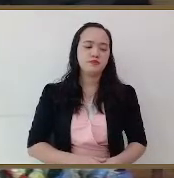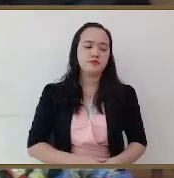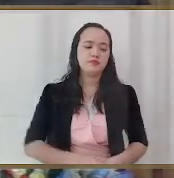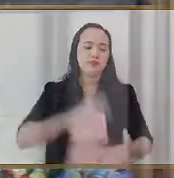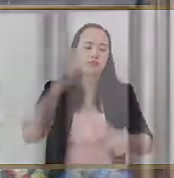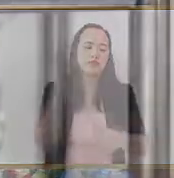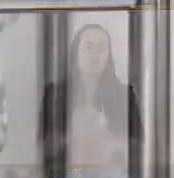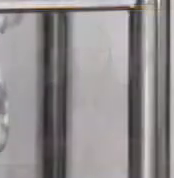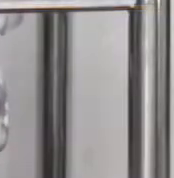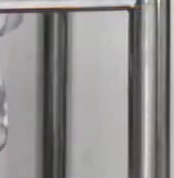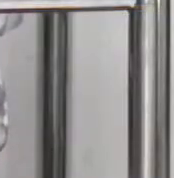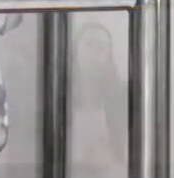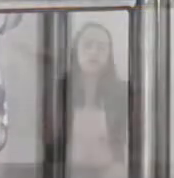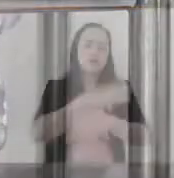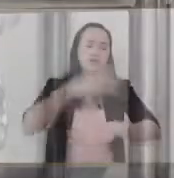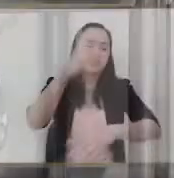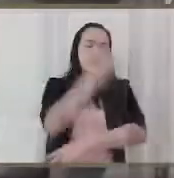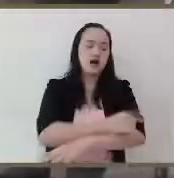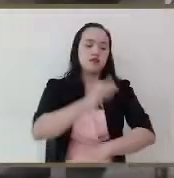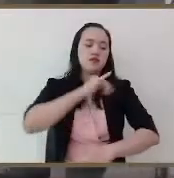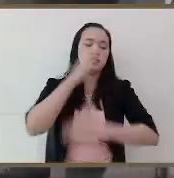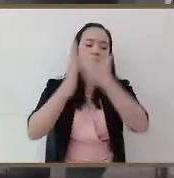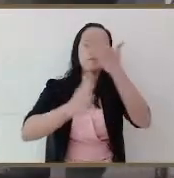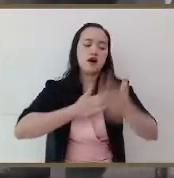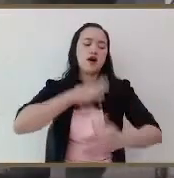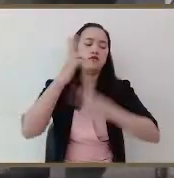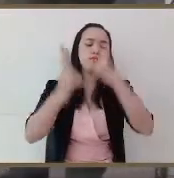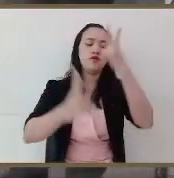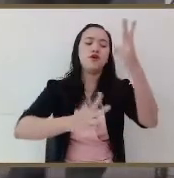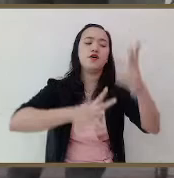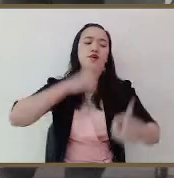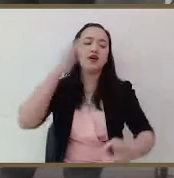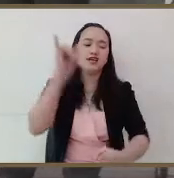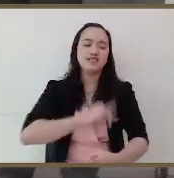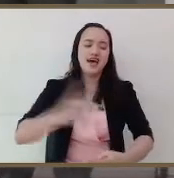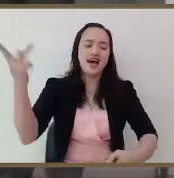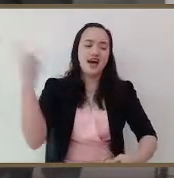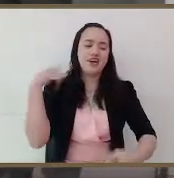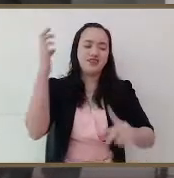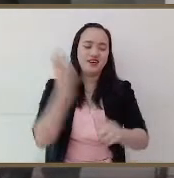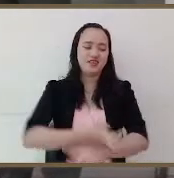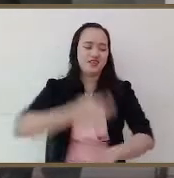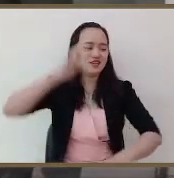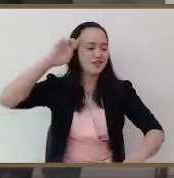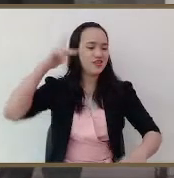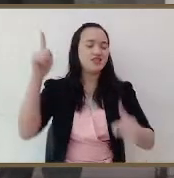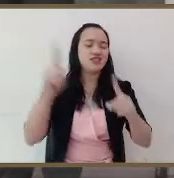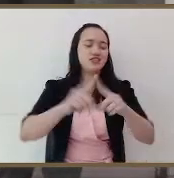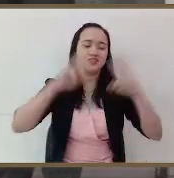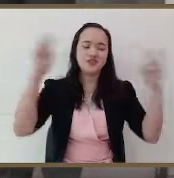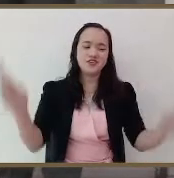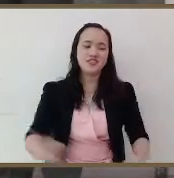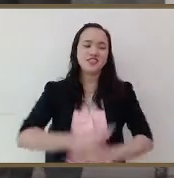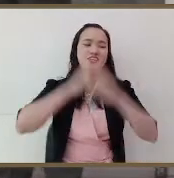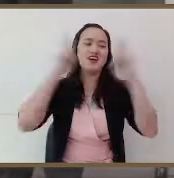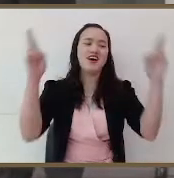thankful. Even on my worst days, I will lift my voice. I have every reason